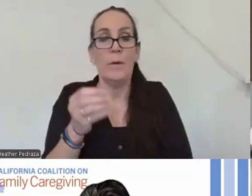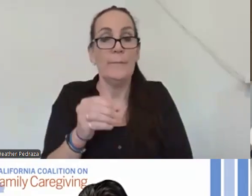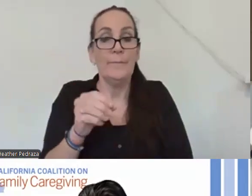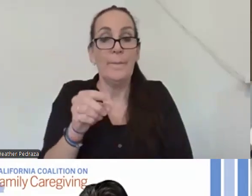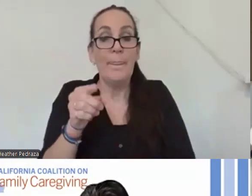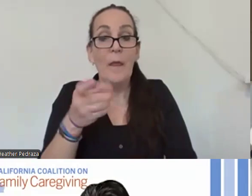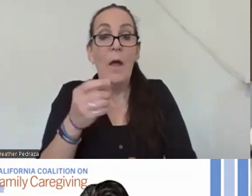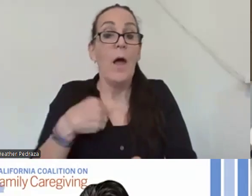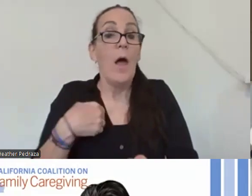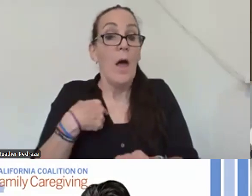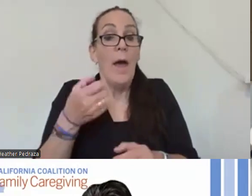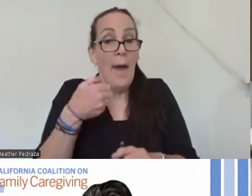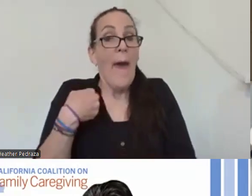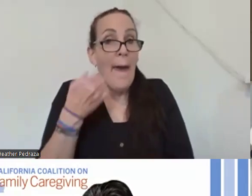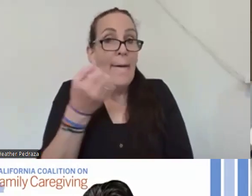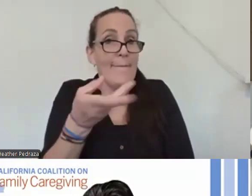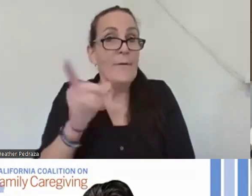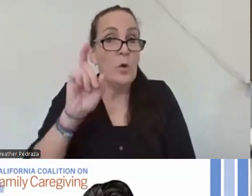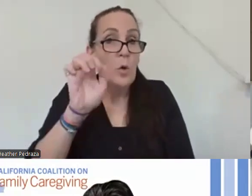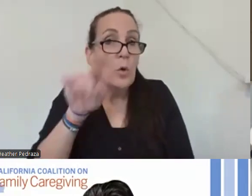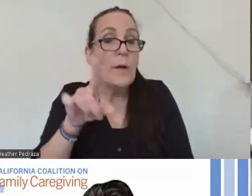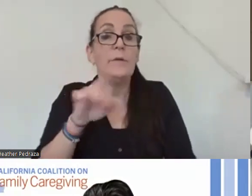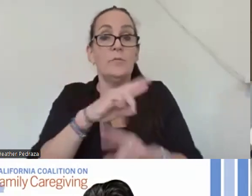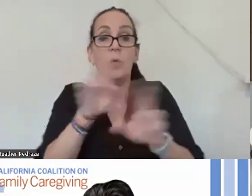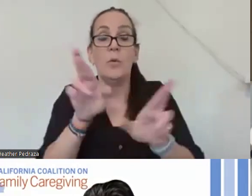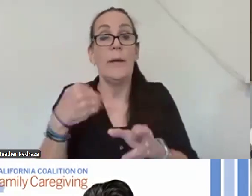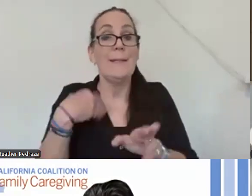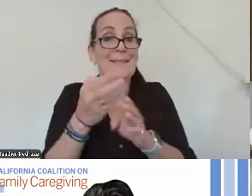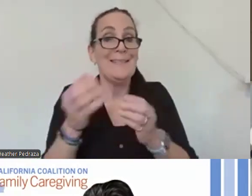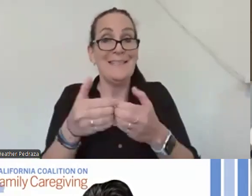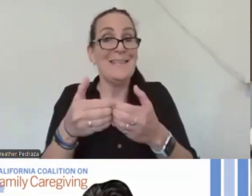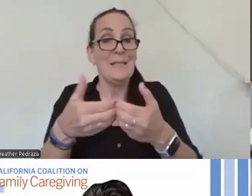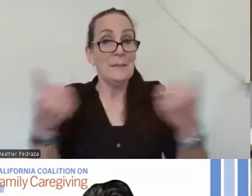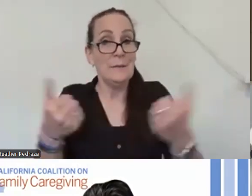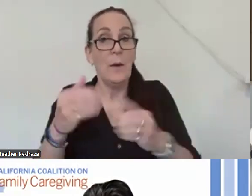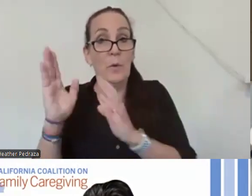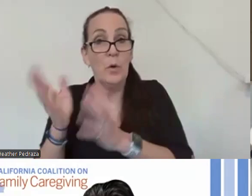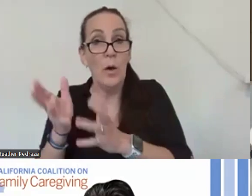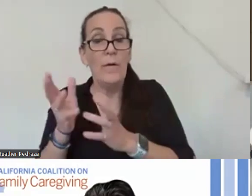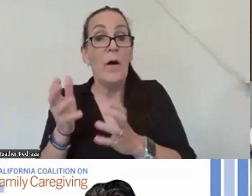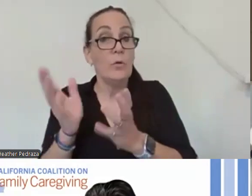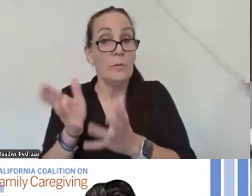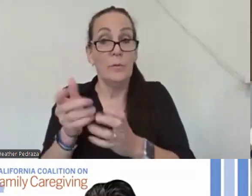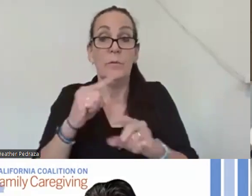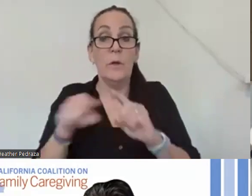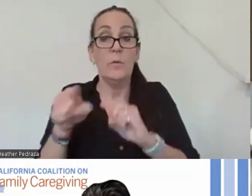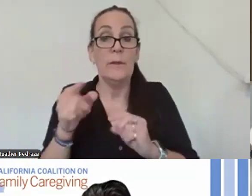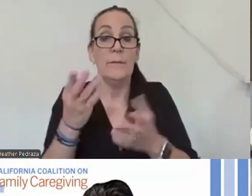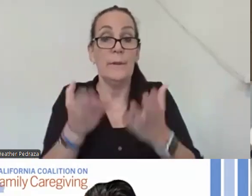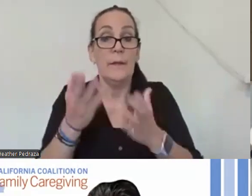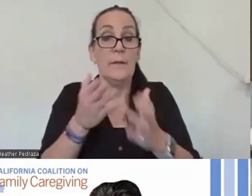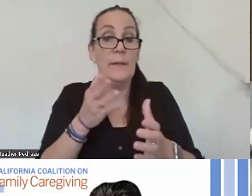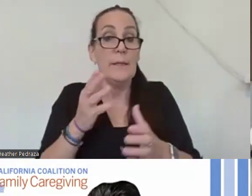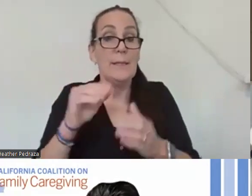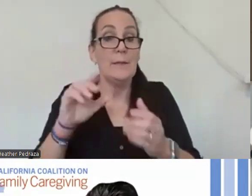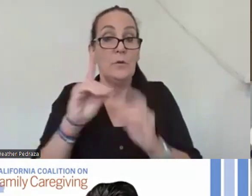separate conversation. Is Department of Healthcare Services actually collecting data of the actual need for member